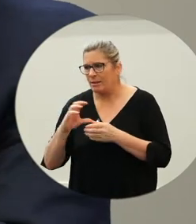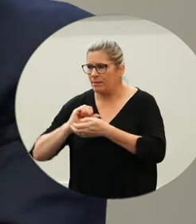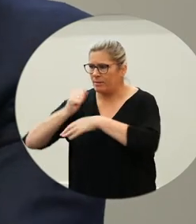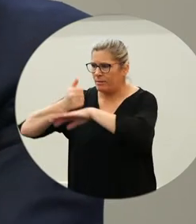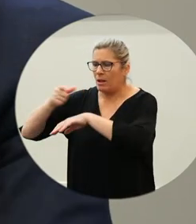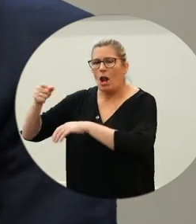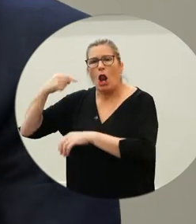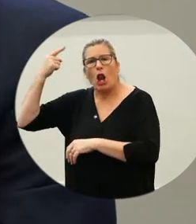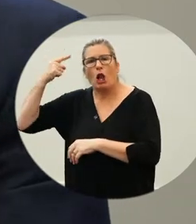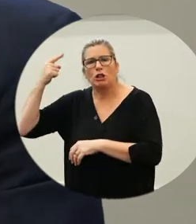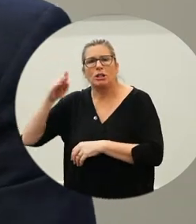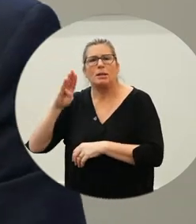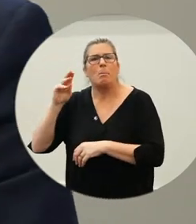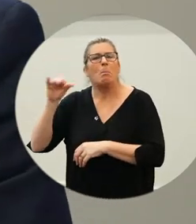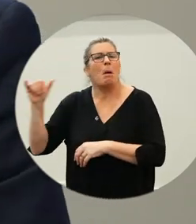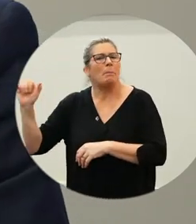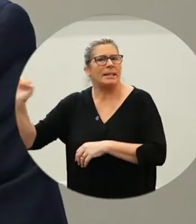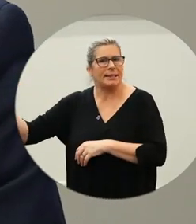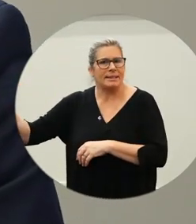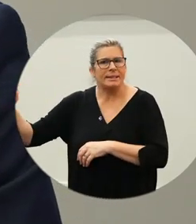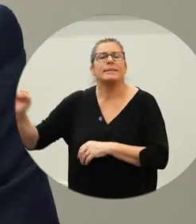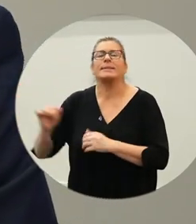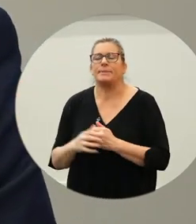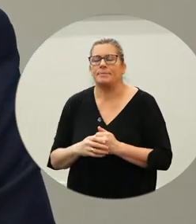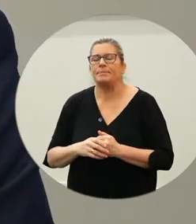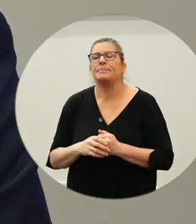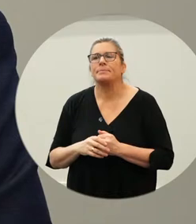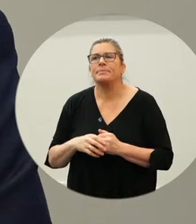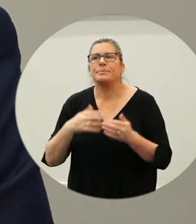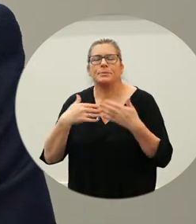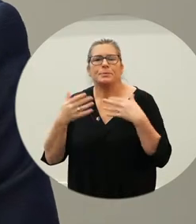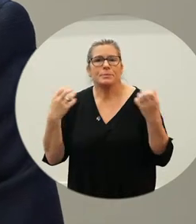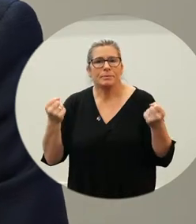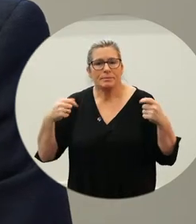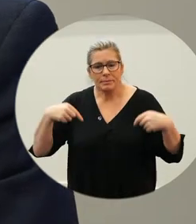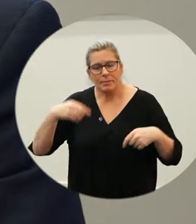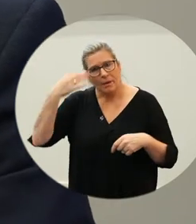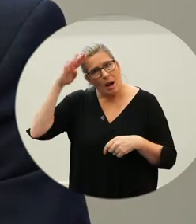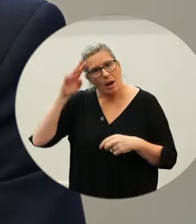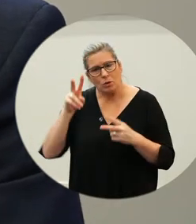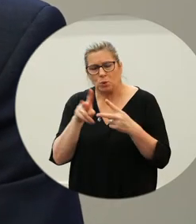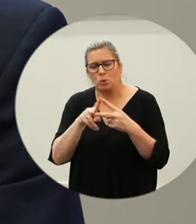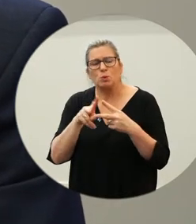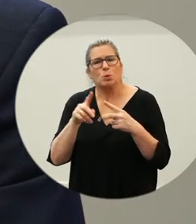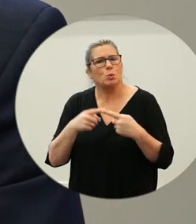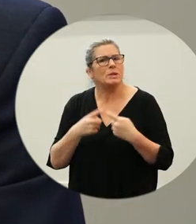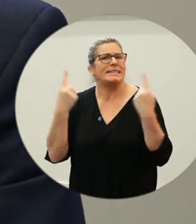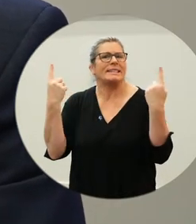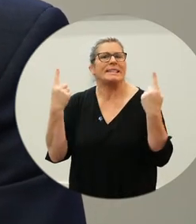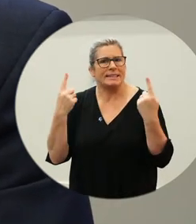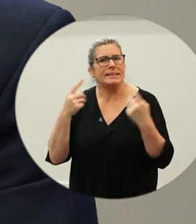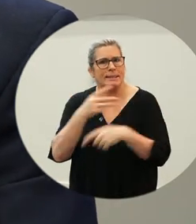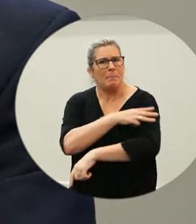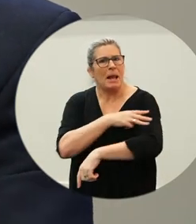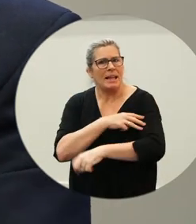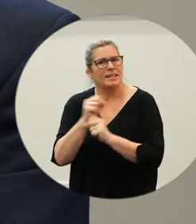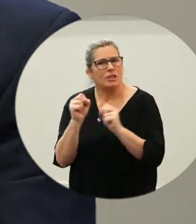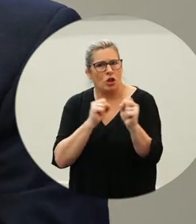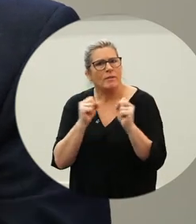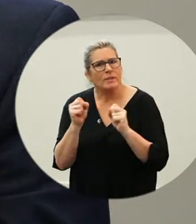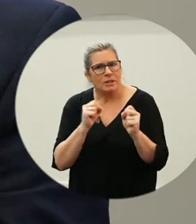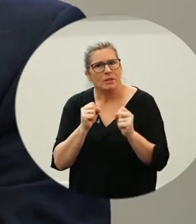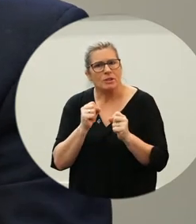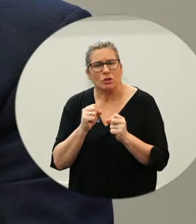famous London Bobbies. But what you had in Ireland was two distinct police services and two distinct